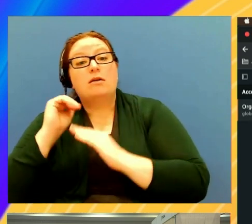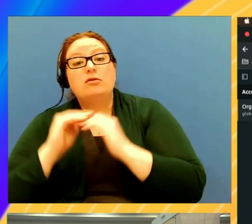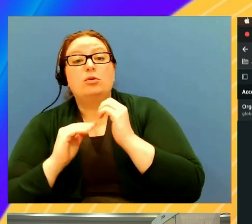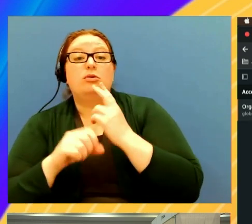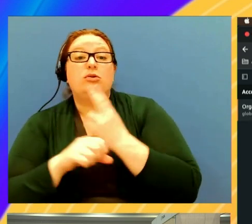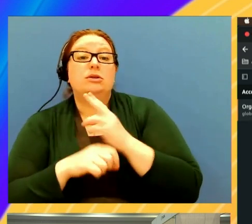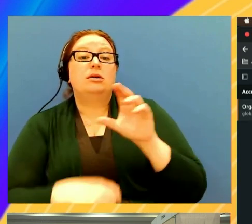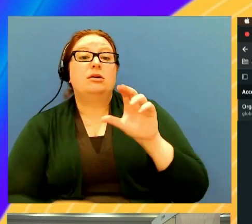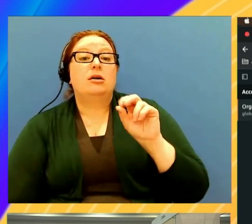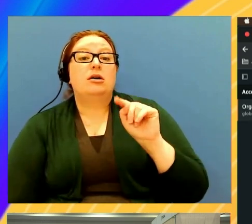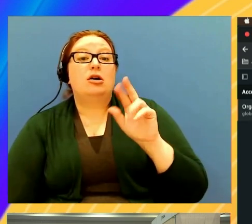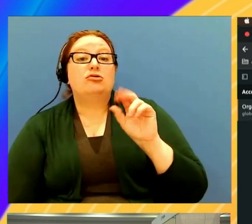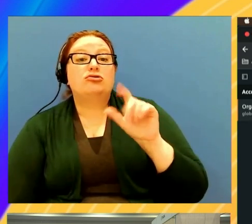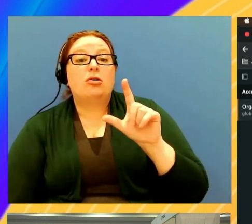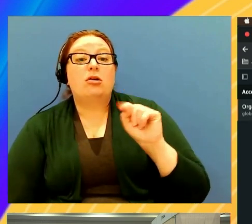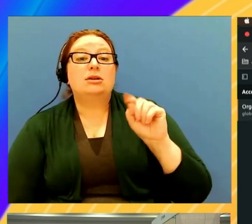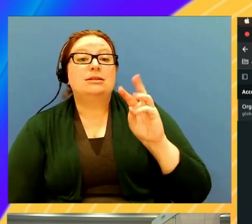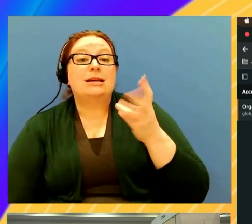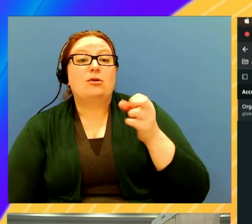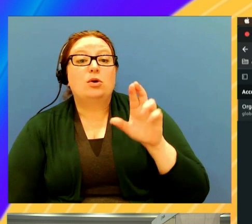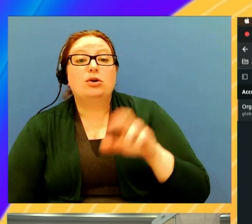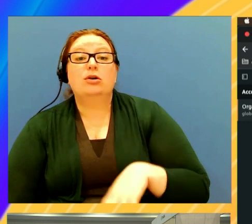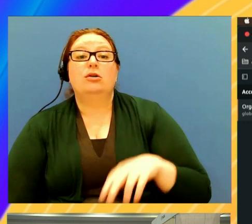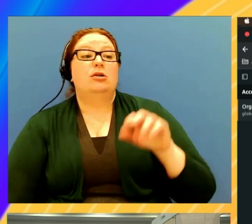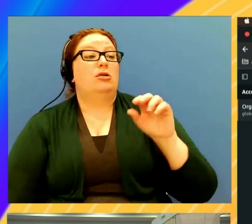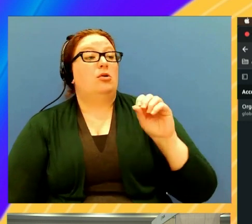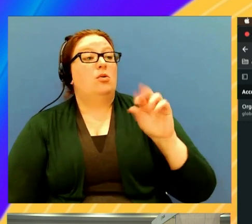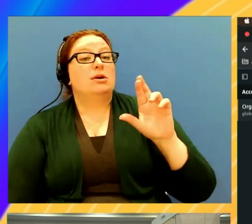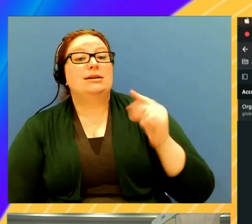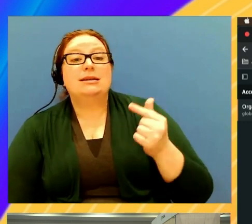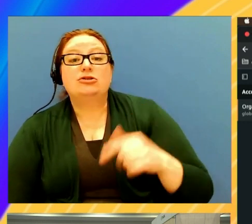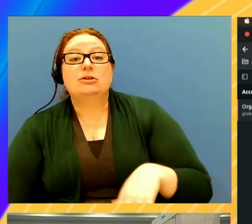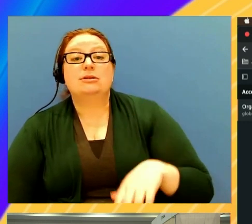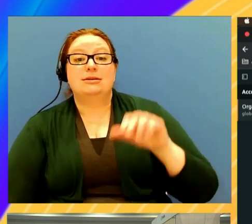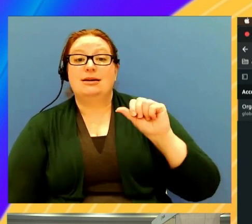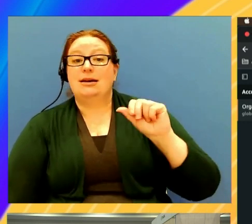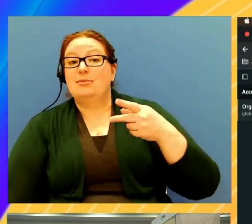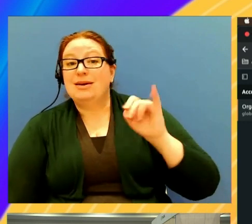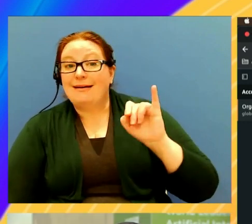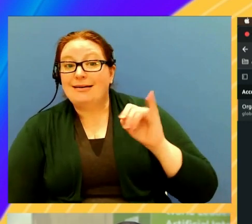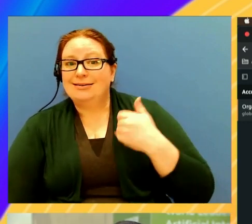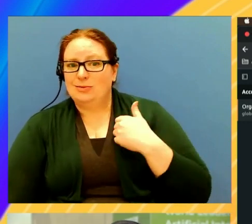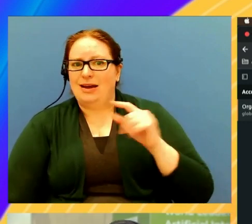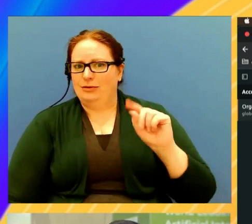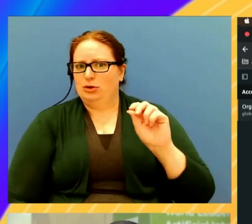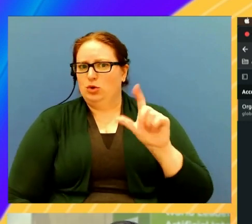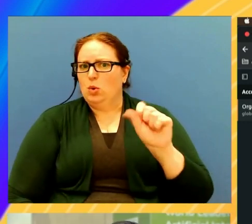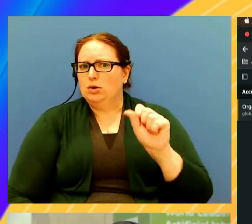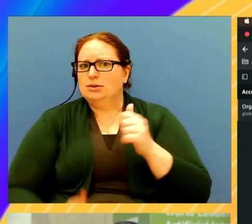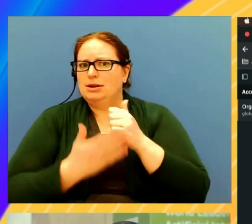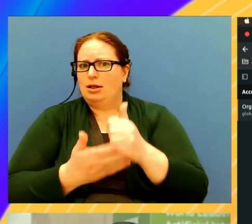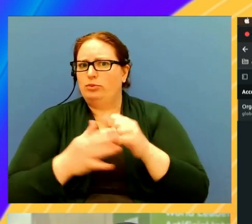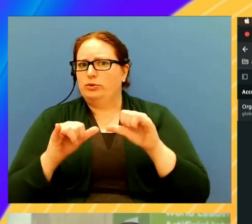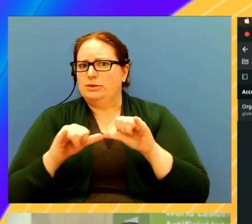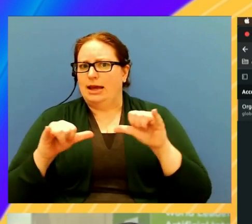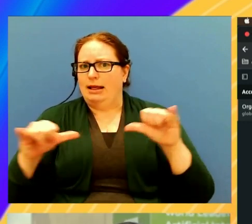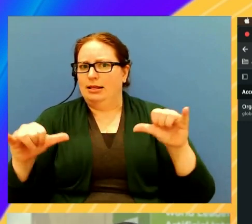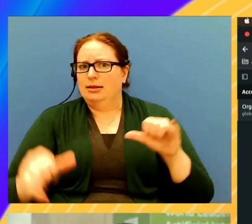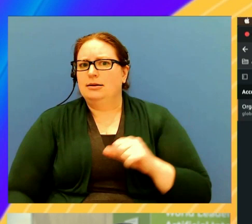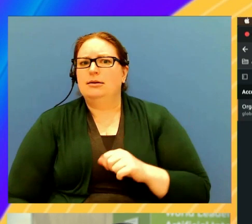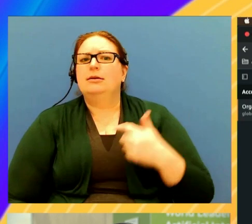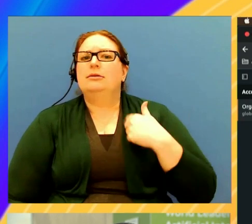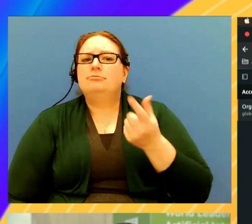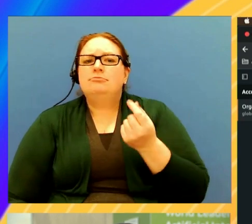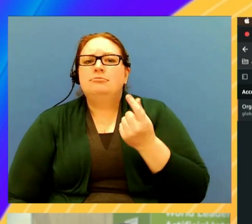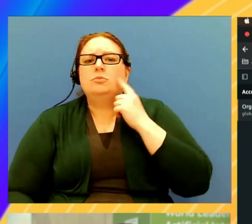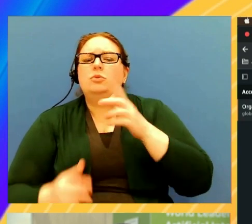you want to use organizations, or whether you want to use APIs, we have tools to help you scale. So what we're going to do here is we're going to walk through the creation